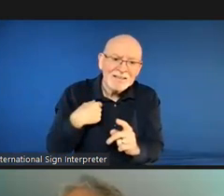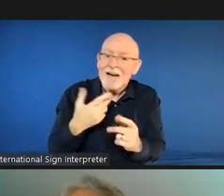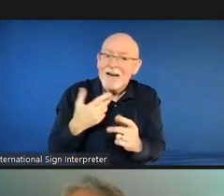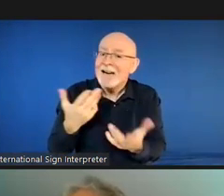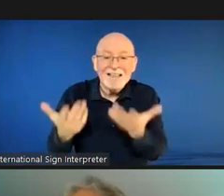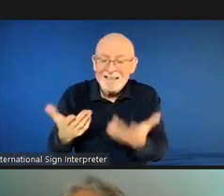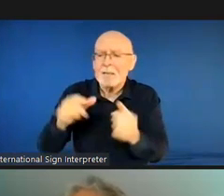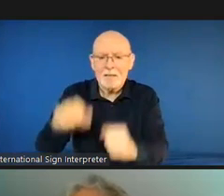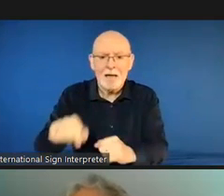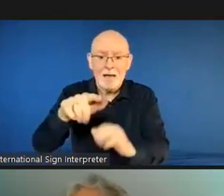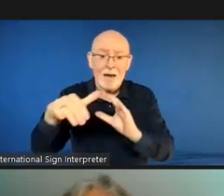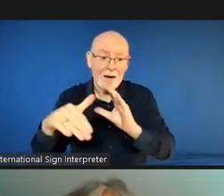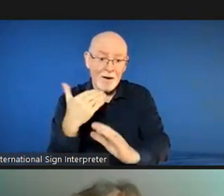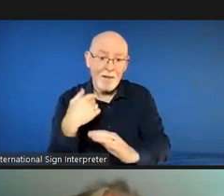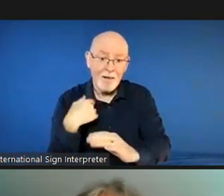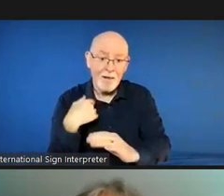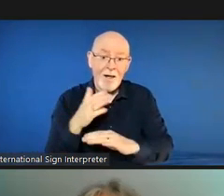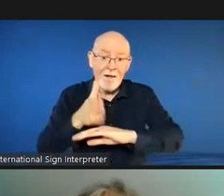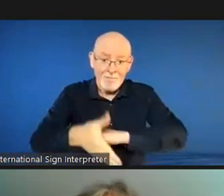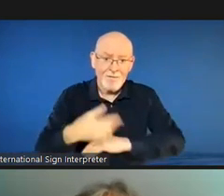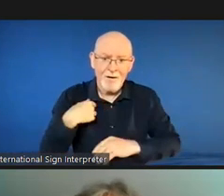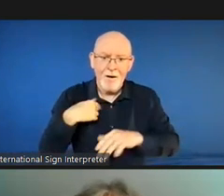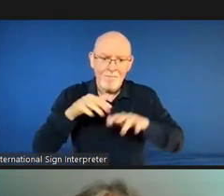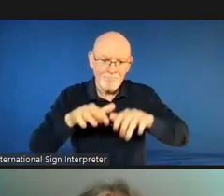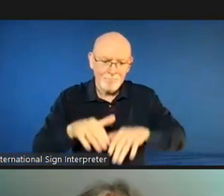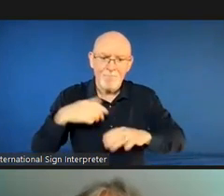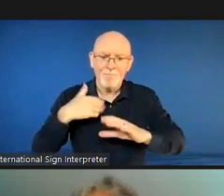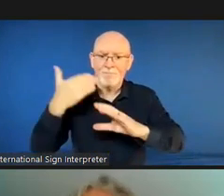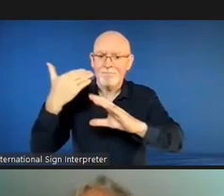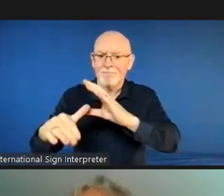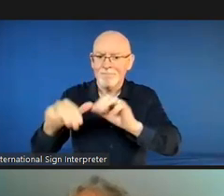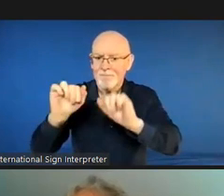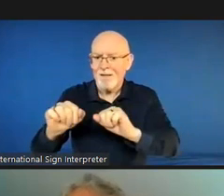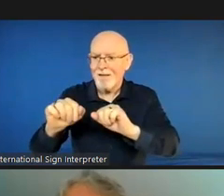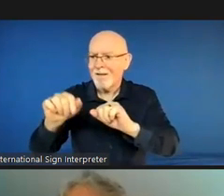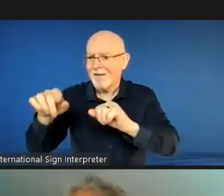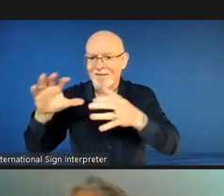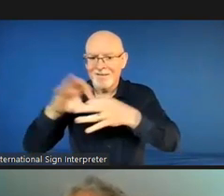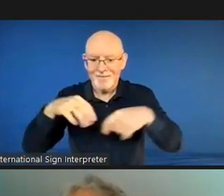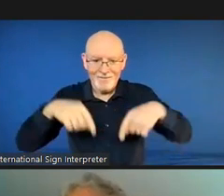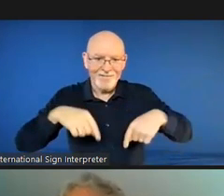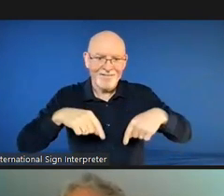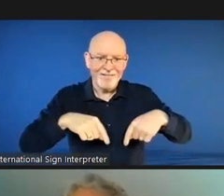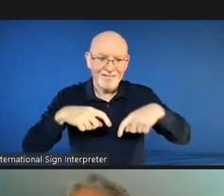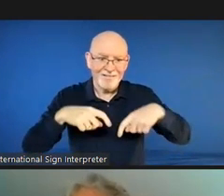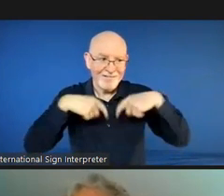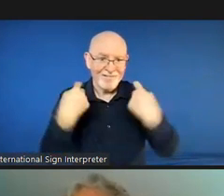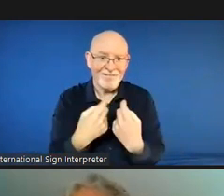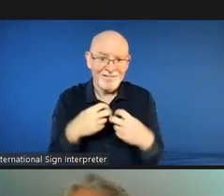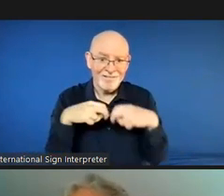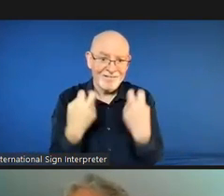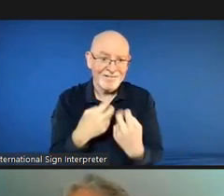Innes from the Foreign Commonwealth and Development Office. We have Joanna Clark, Director of Deaf Child Worldwide, Susan Daniels, our